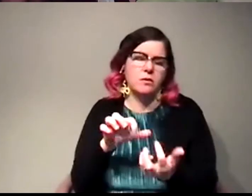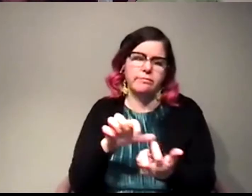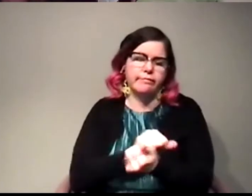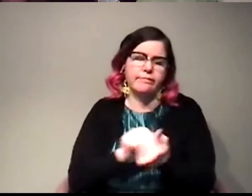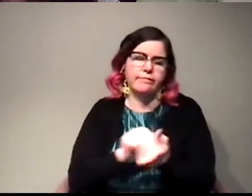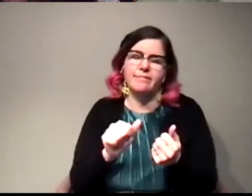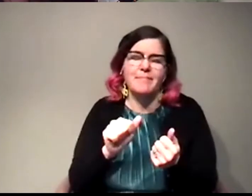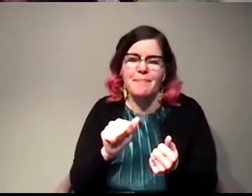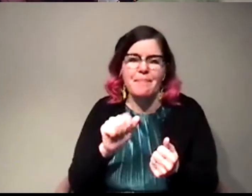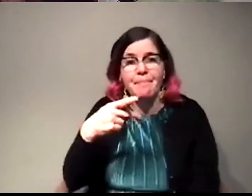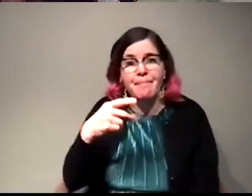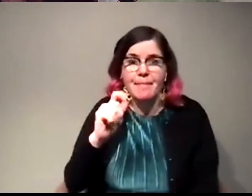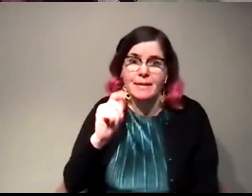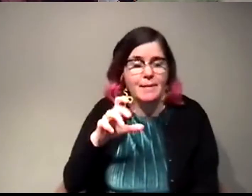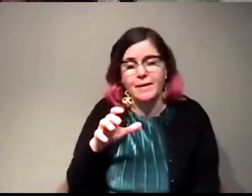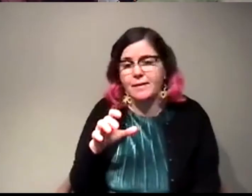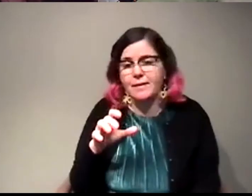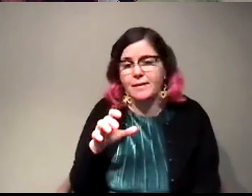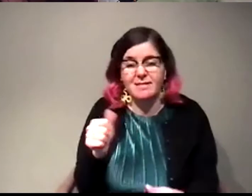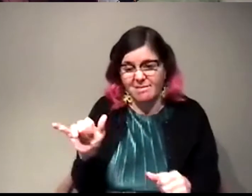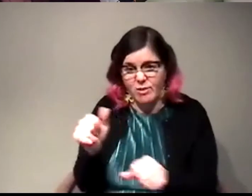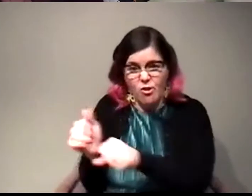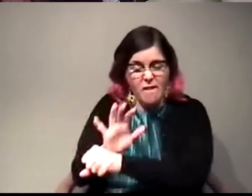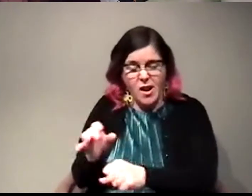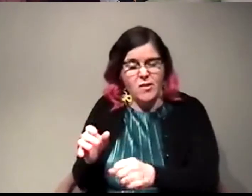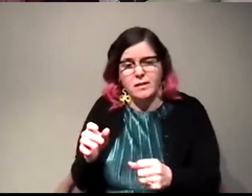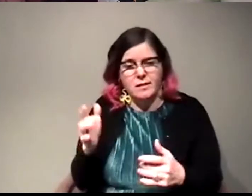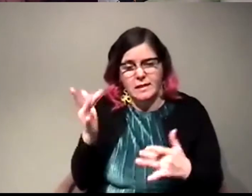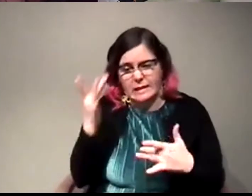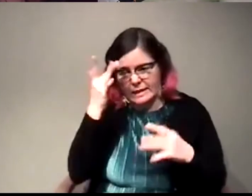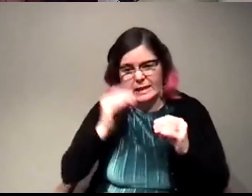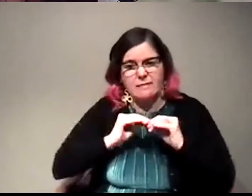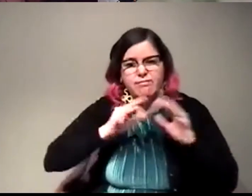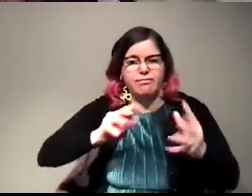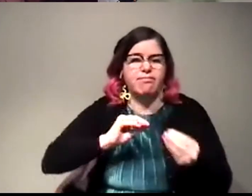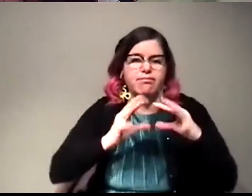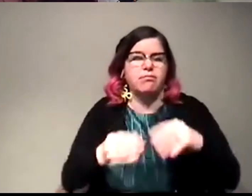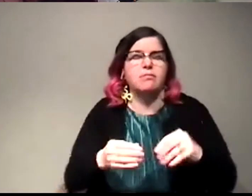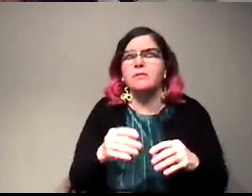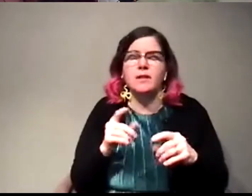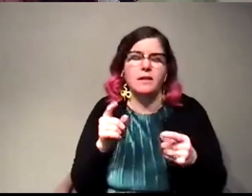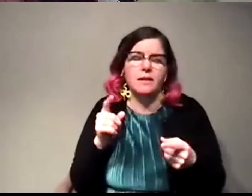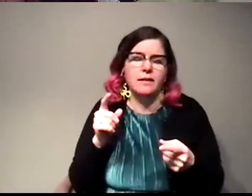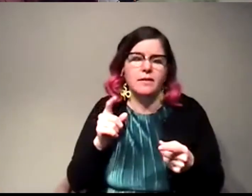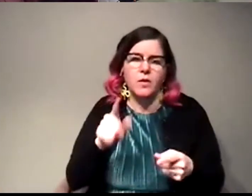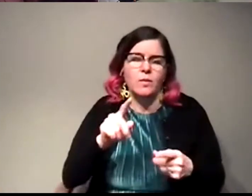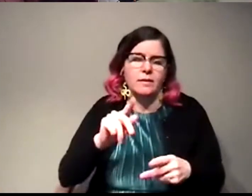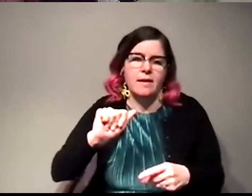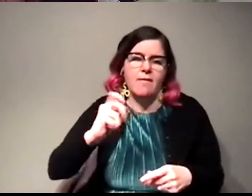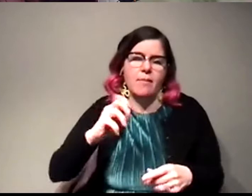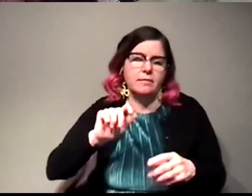know, more of that in our lives, of all time, and they have caused catastrophic declines in populations of amphibian species on a global